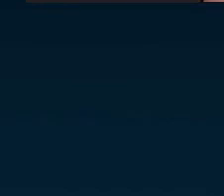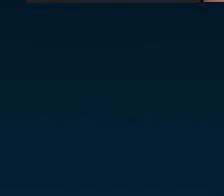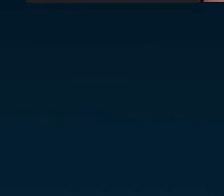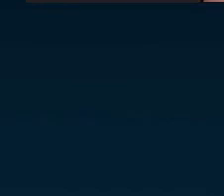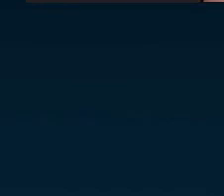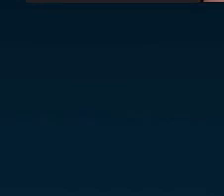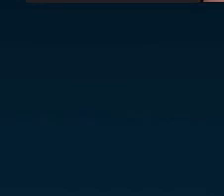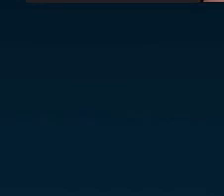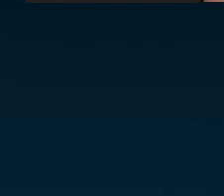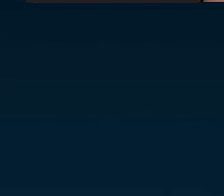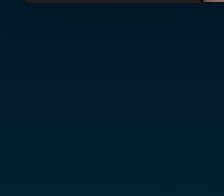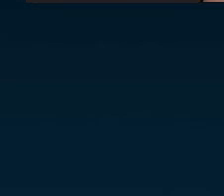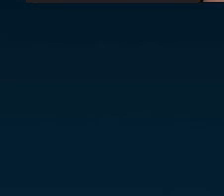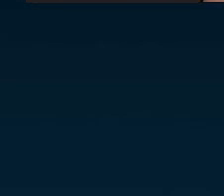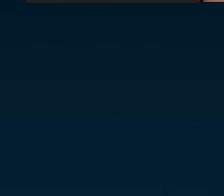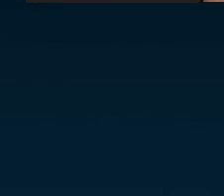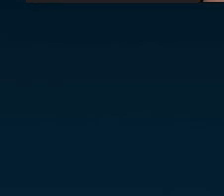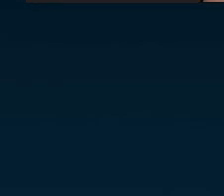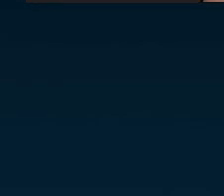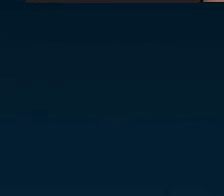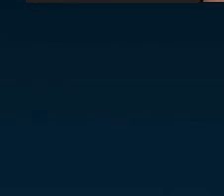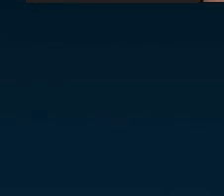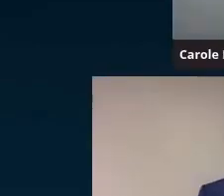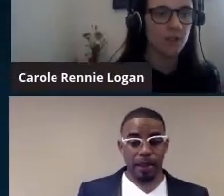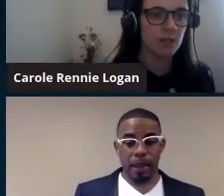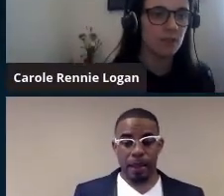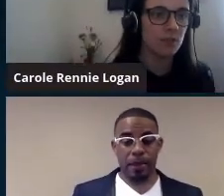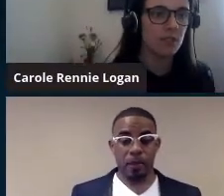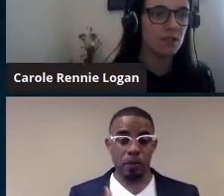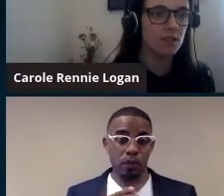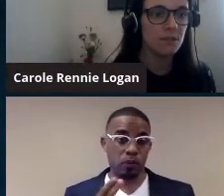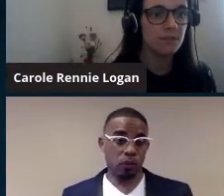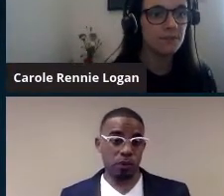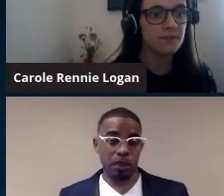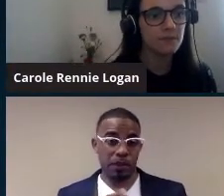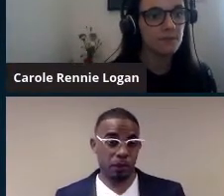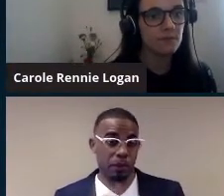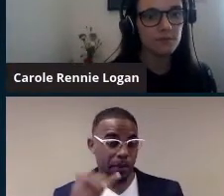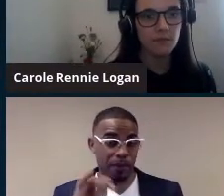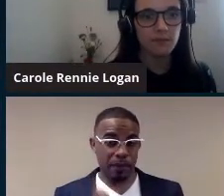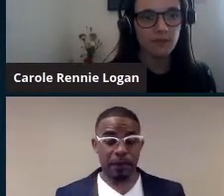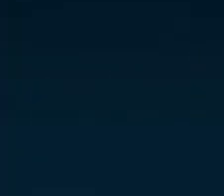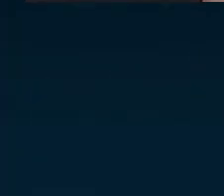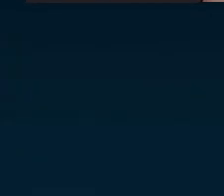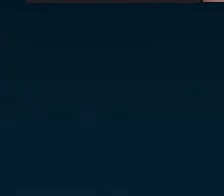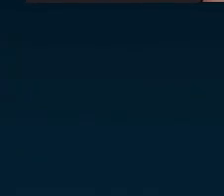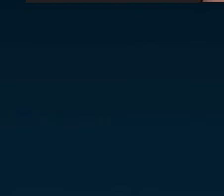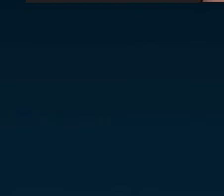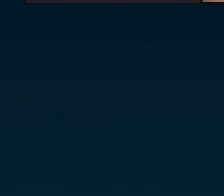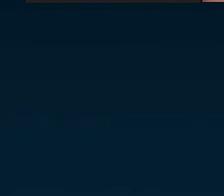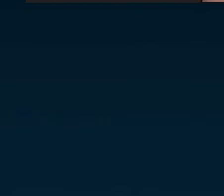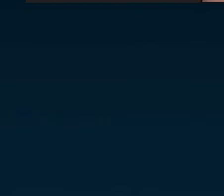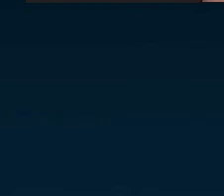we do when we're doing an MVC app, we will still use JavaScript if we need to. Yeah.